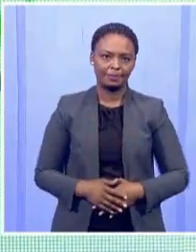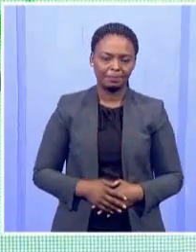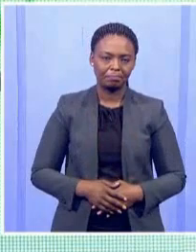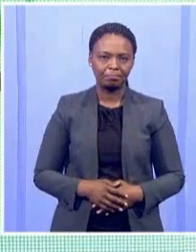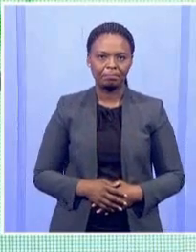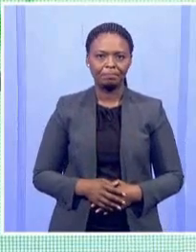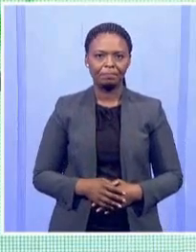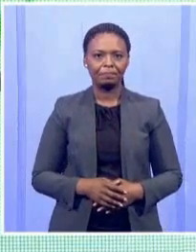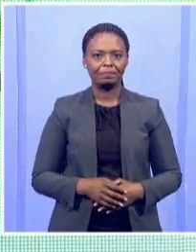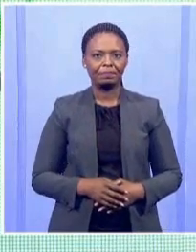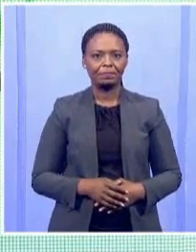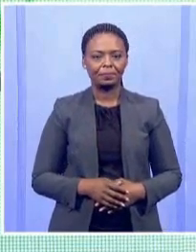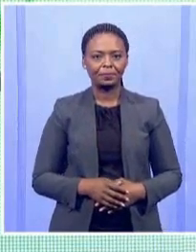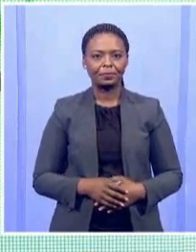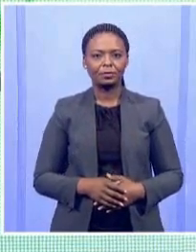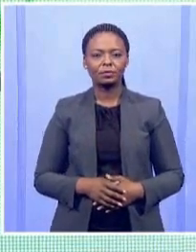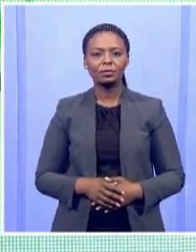at.